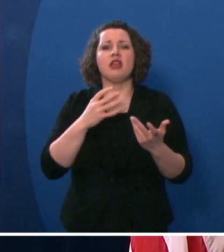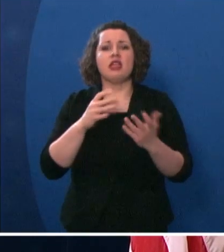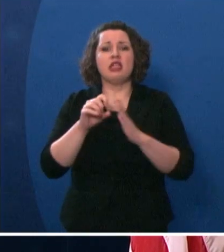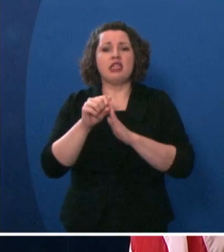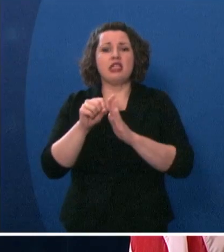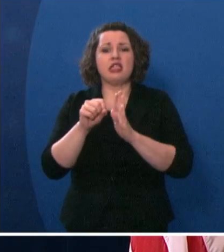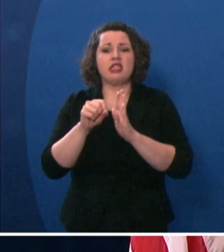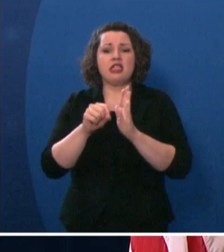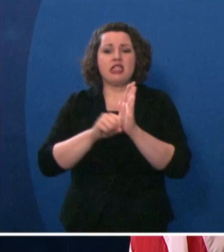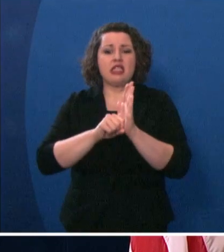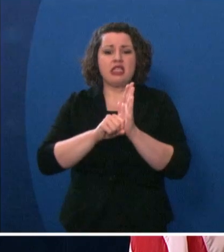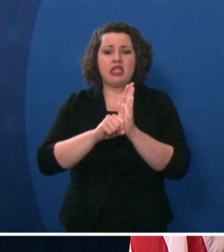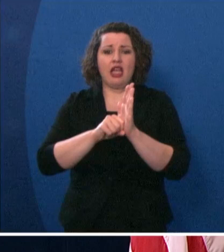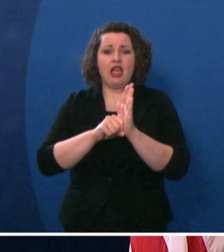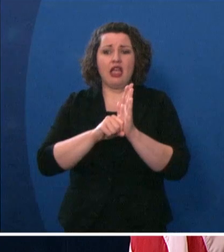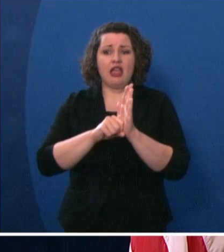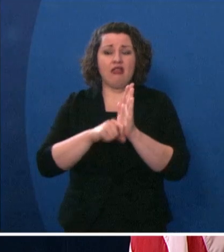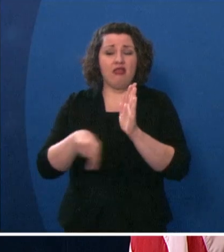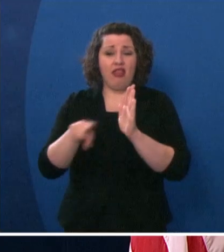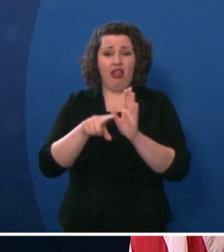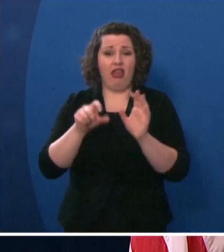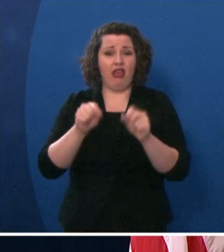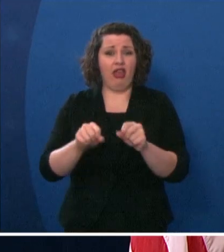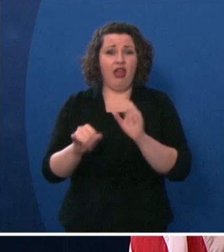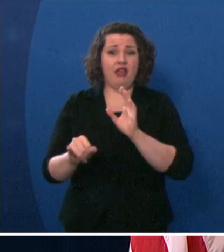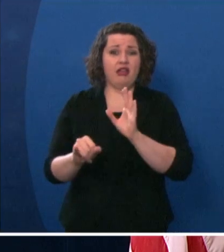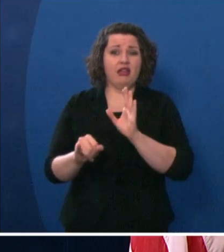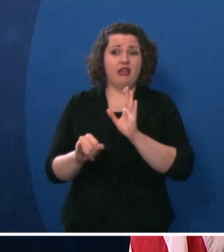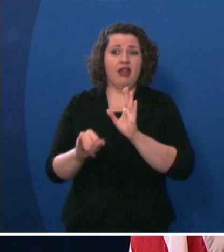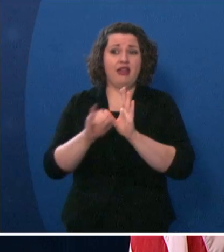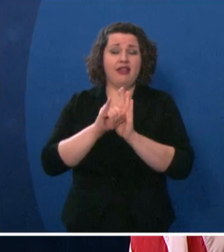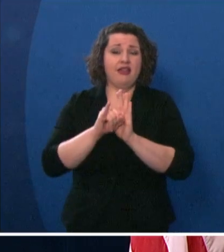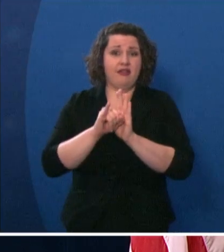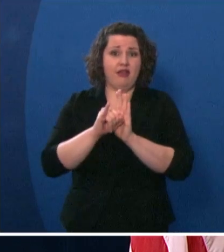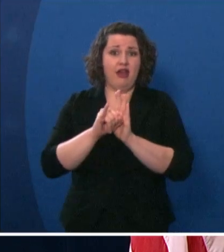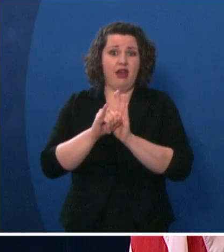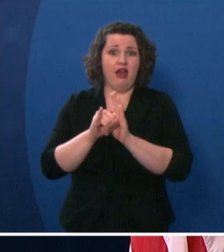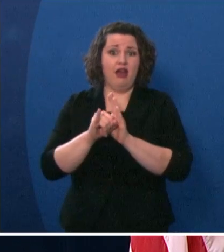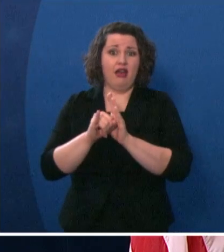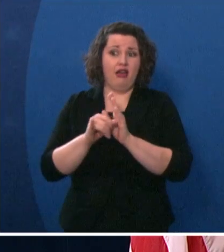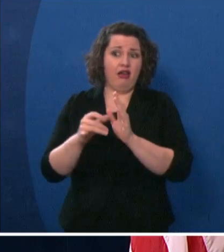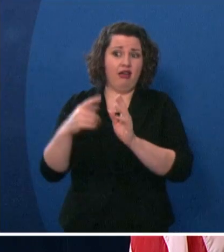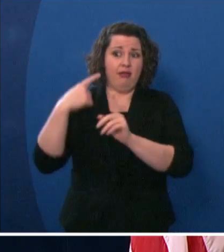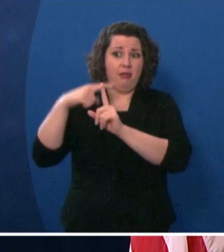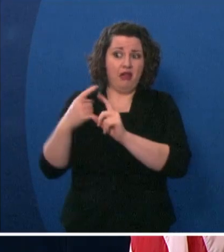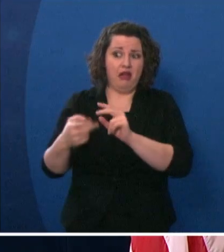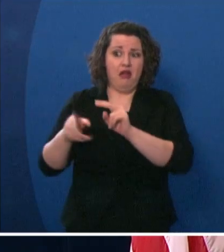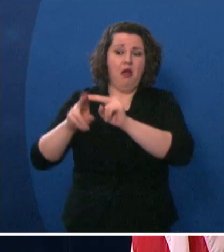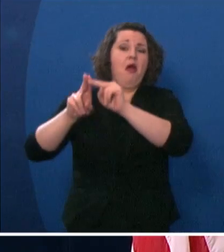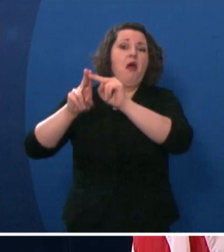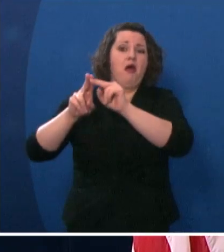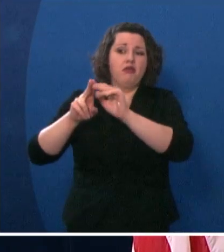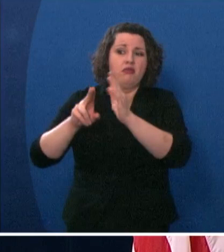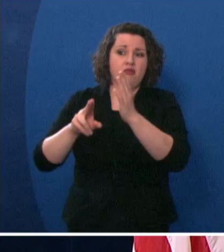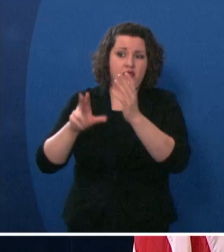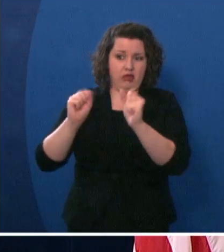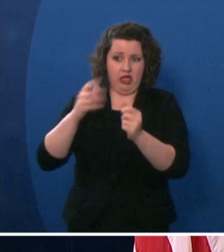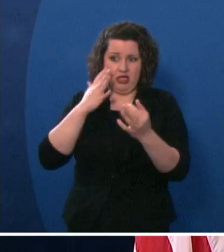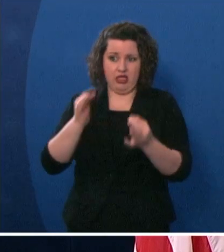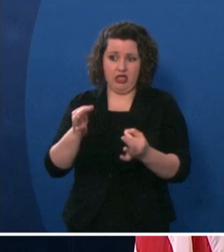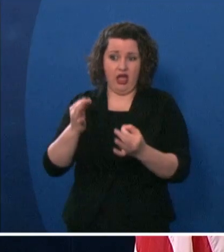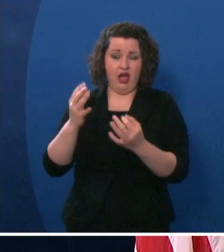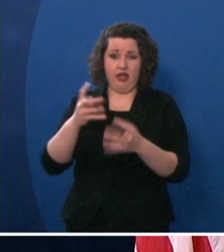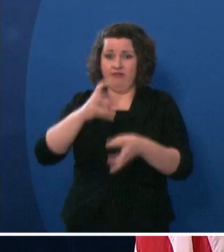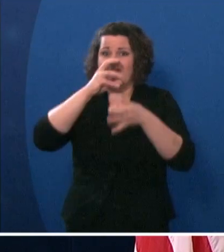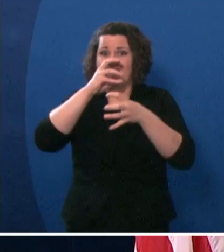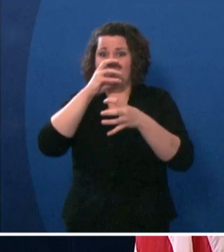how is the state going to be able to identify when spikes are occurring to be able to make the decision to put restrictions back in